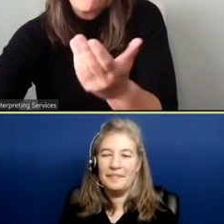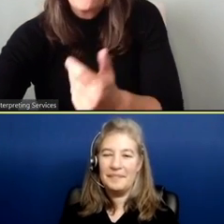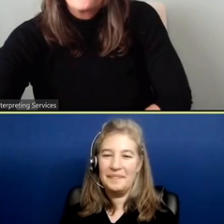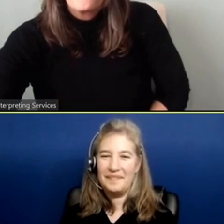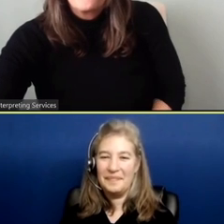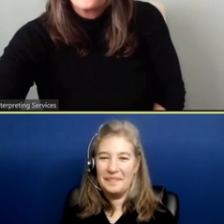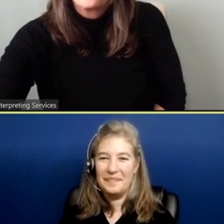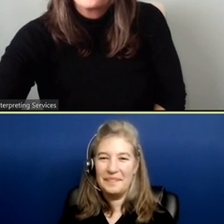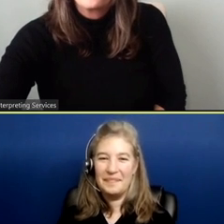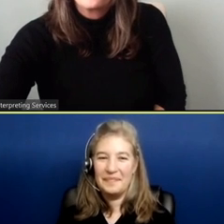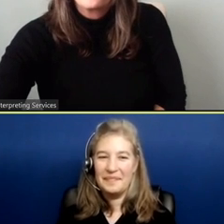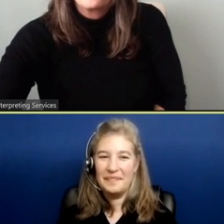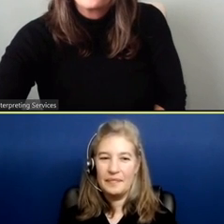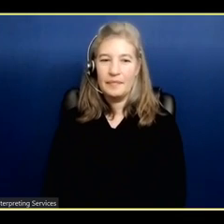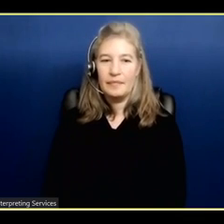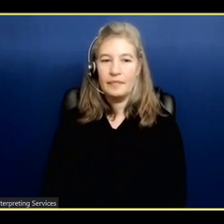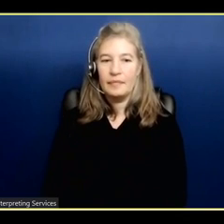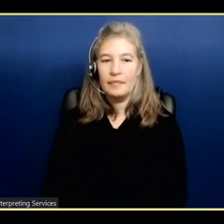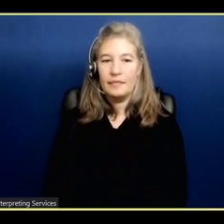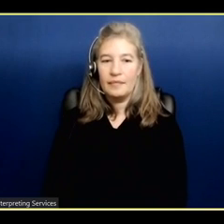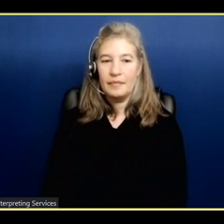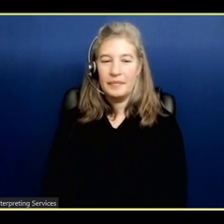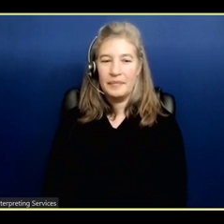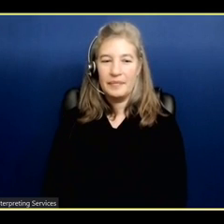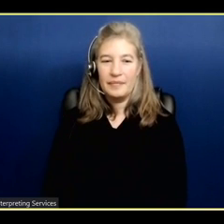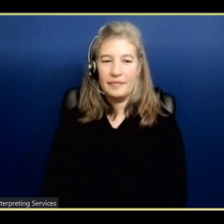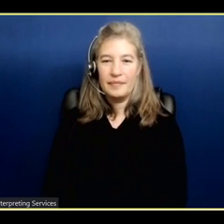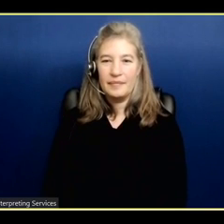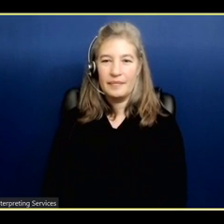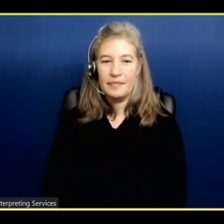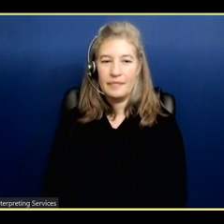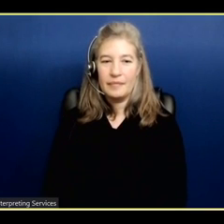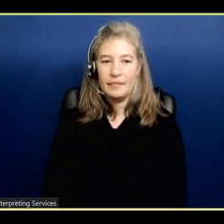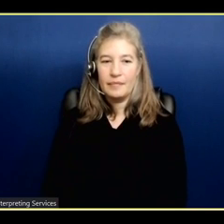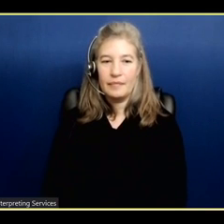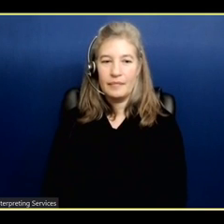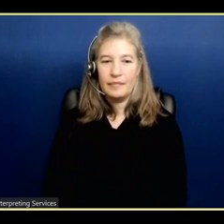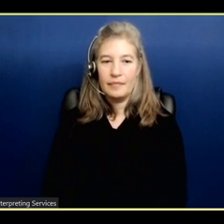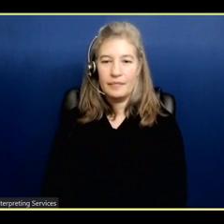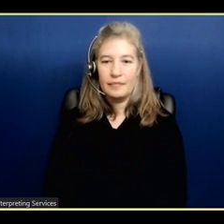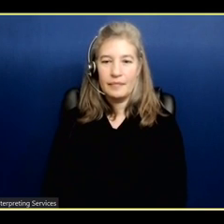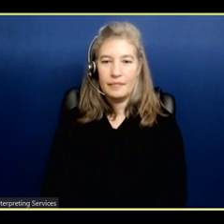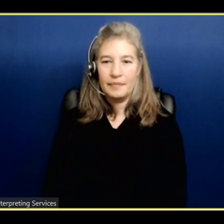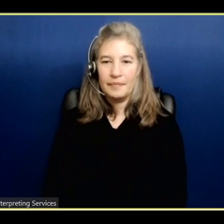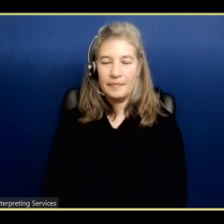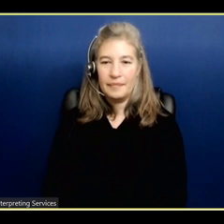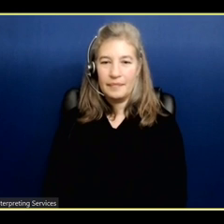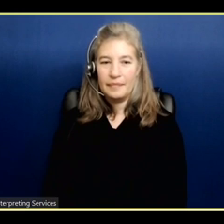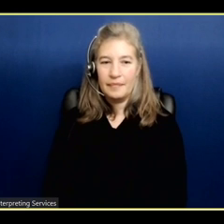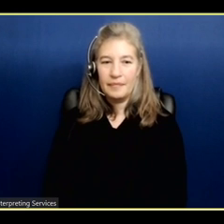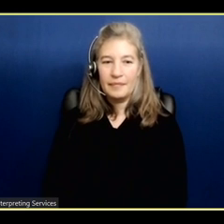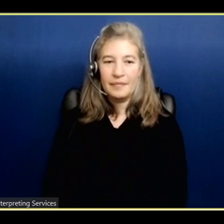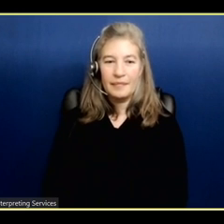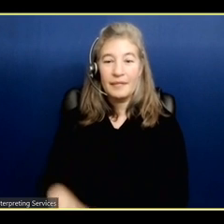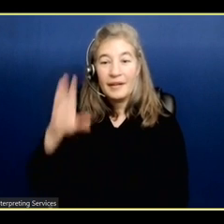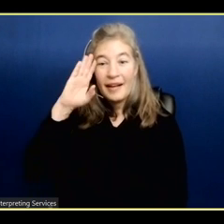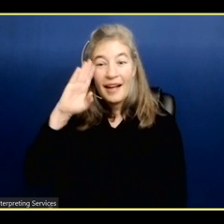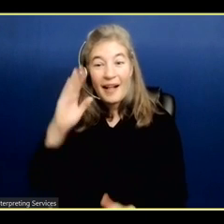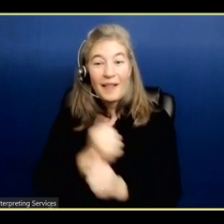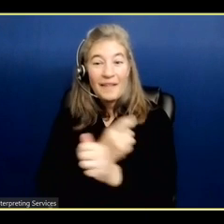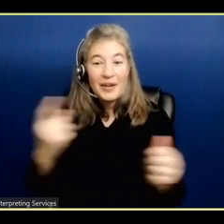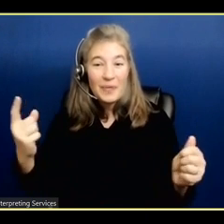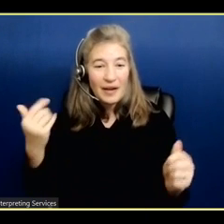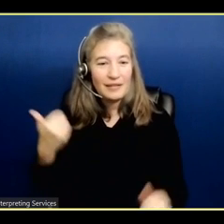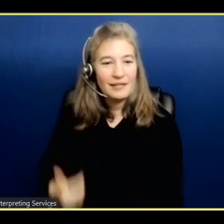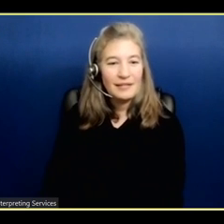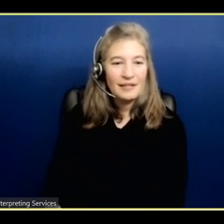have articulated what they've already done and are interested in doing, and I'm honored to be in a position to speak towards the chorus of deep thinking